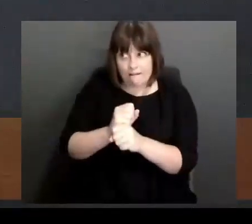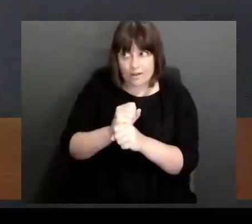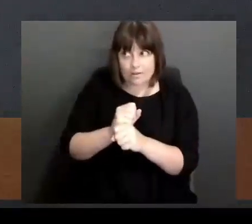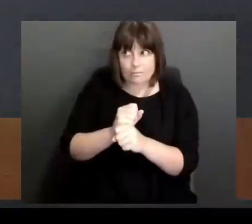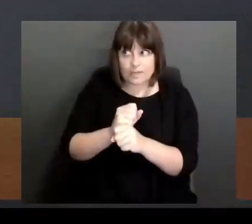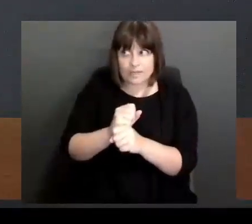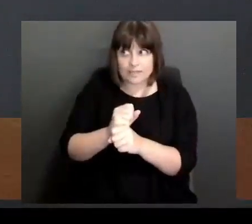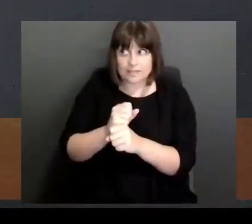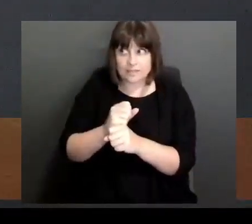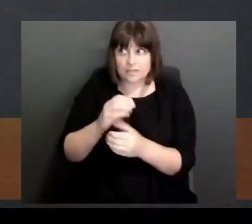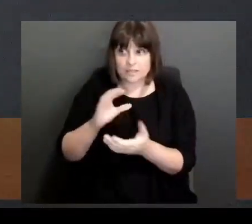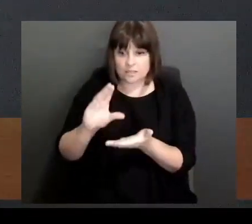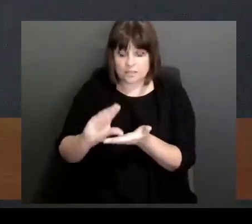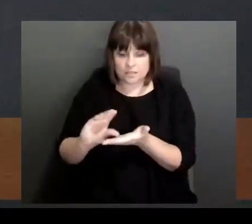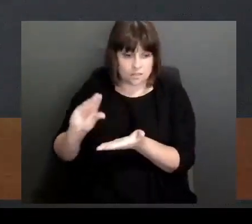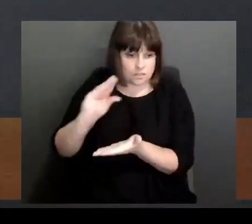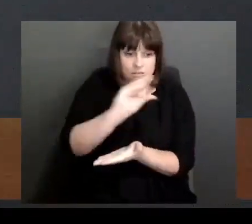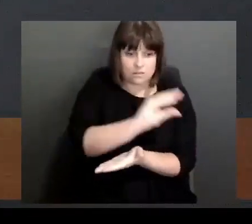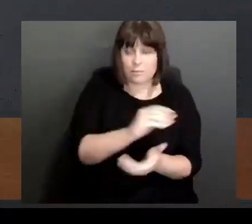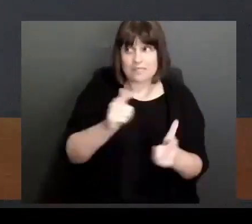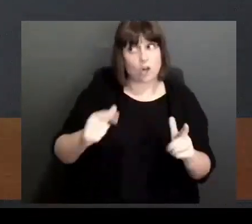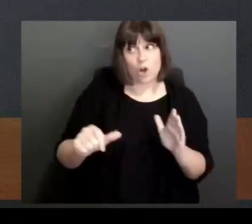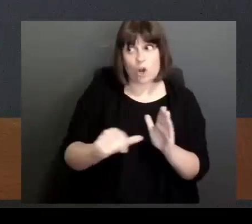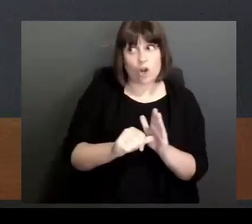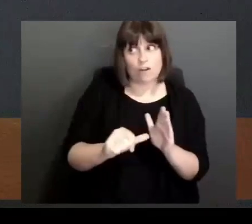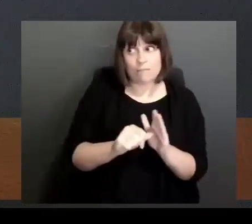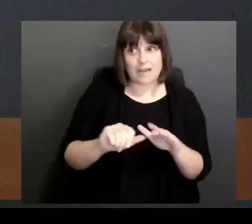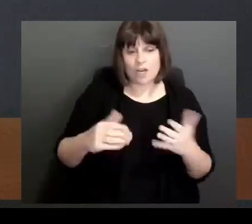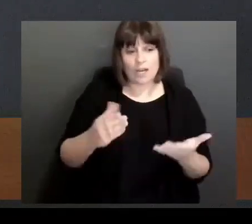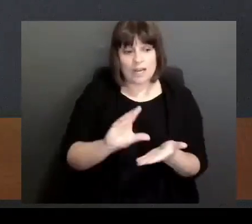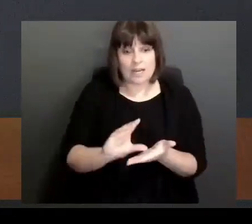to First Peoples? It's a lot of money there. It is a lot of money,